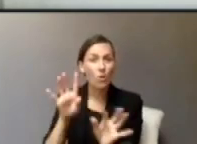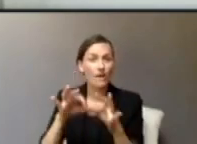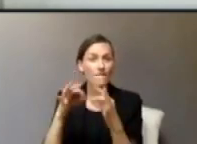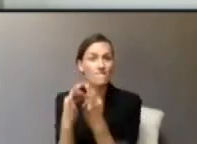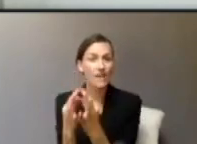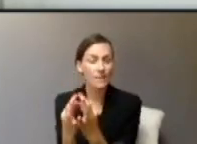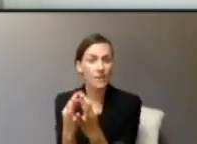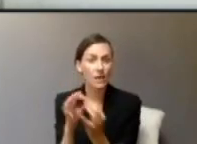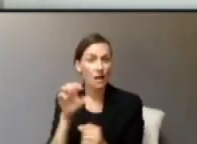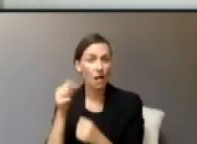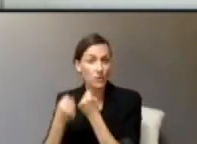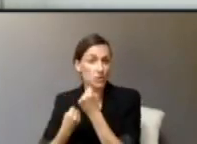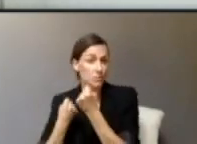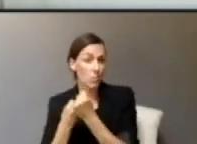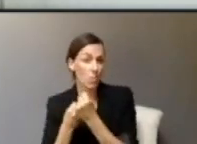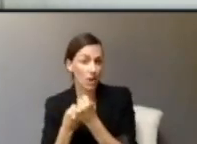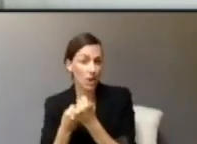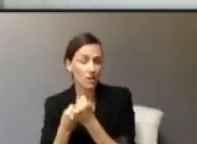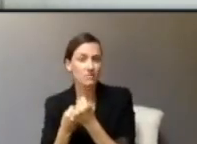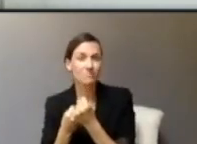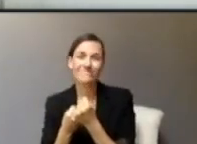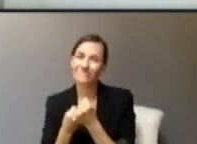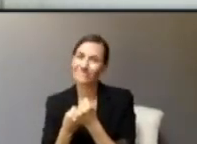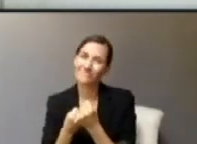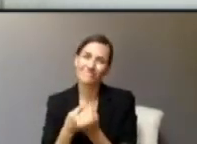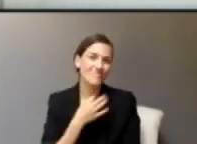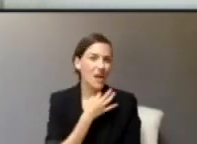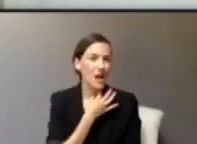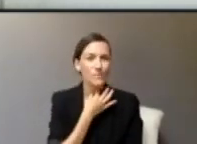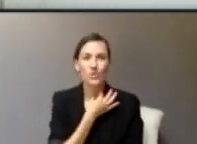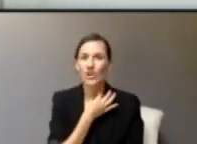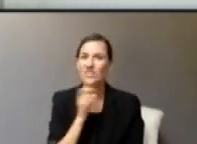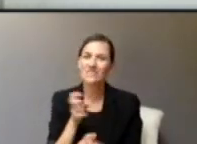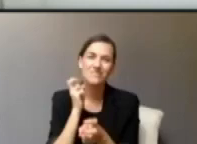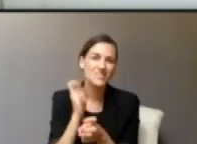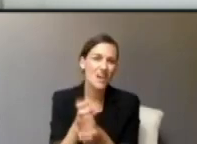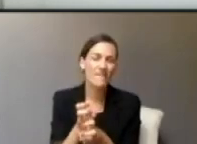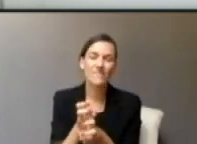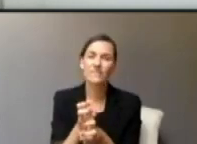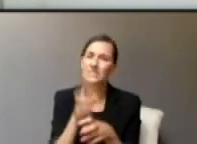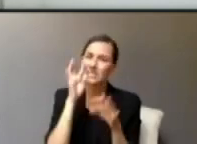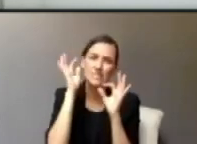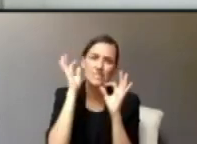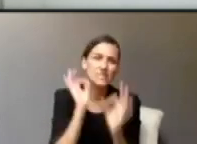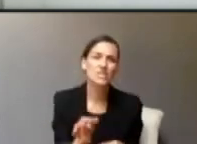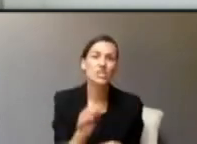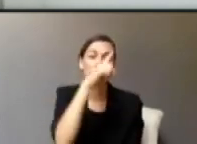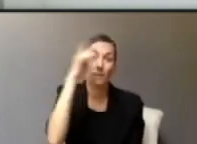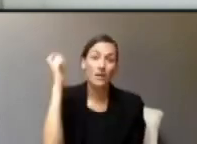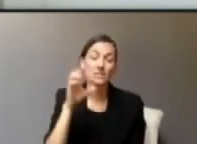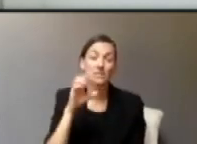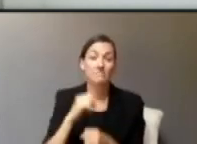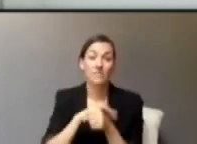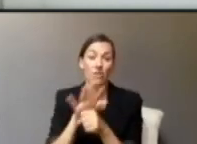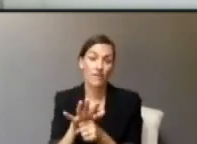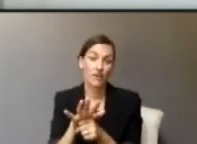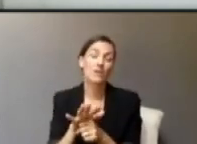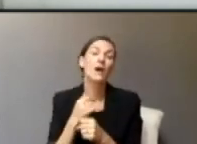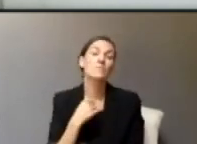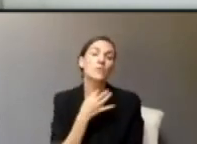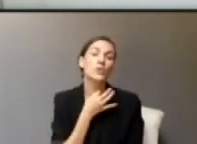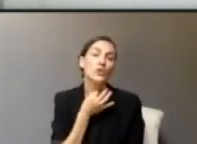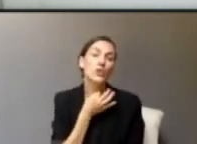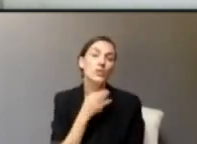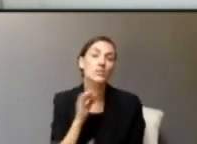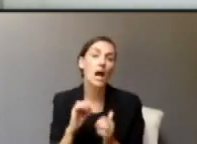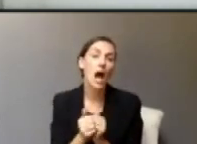I'm really curious about those tough choices that people are having to make because of of COVID-19. And I'm just wondering how